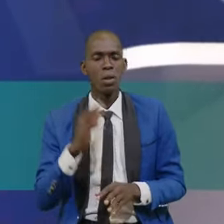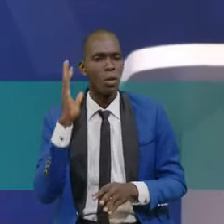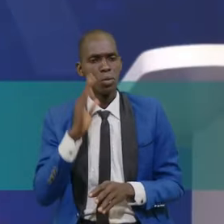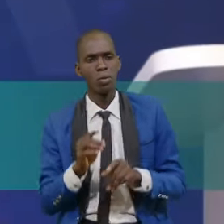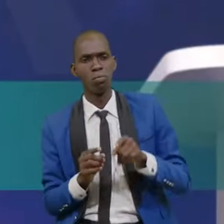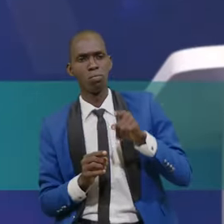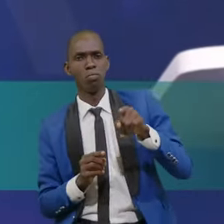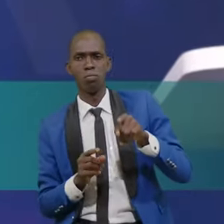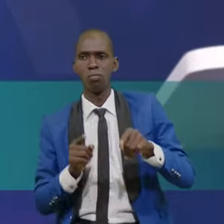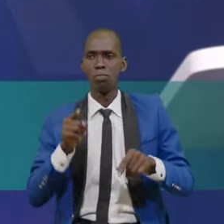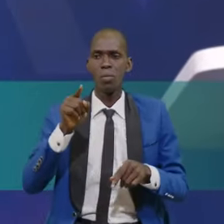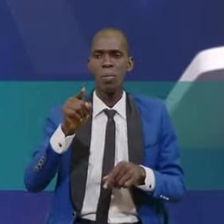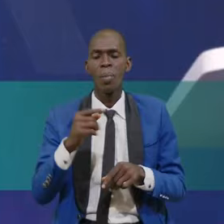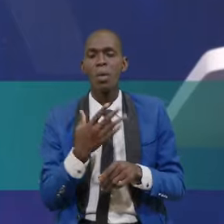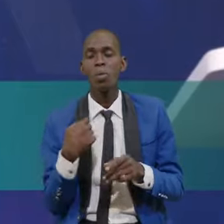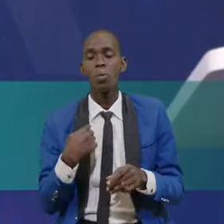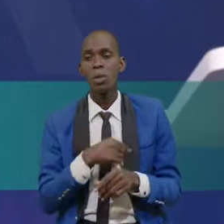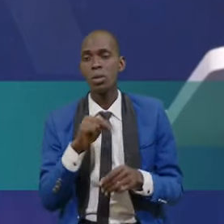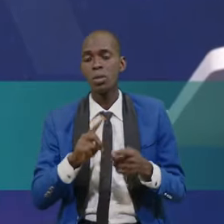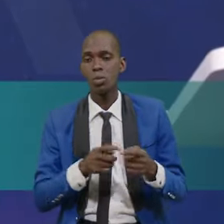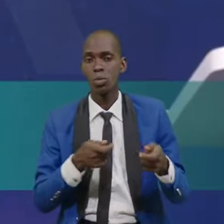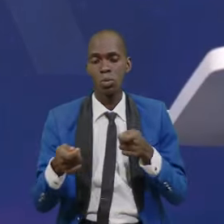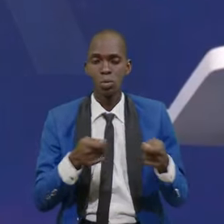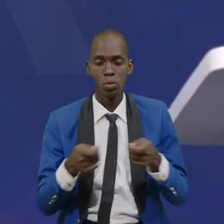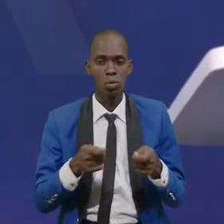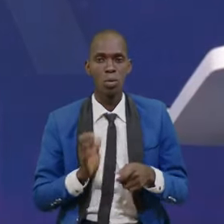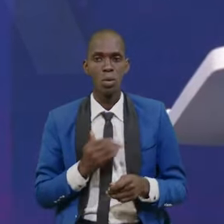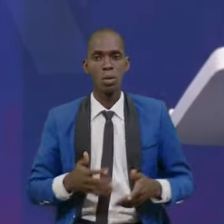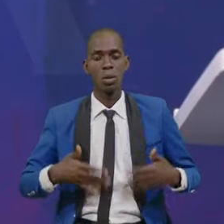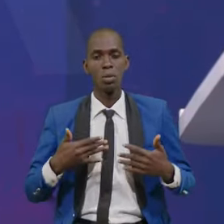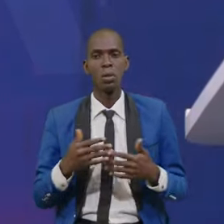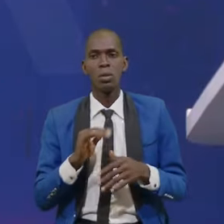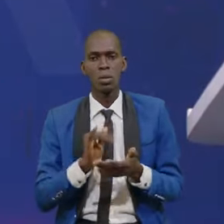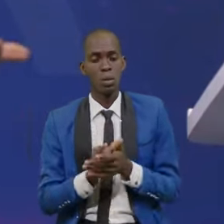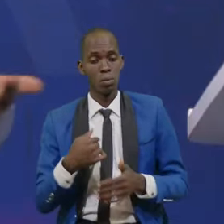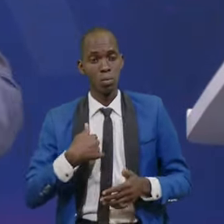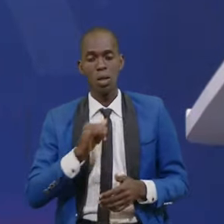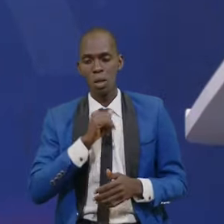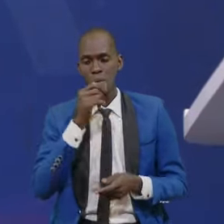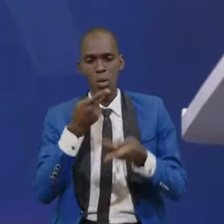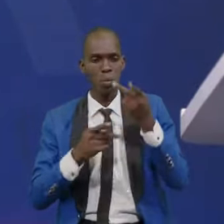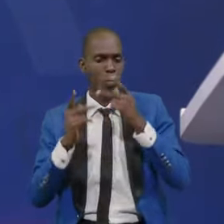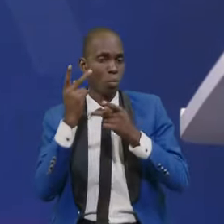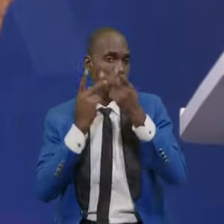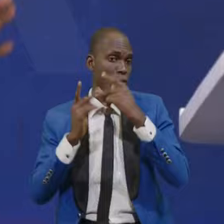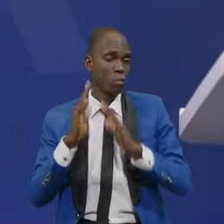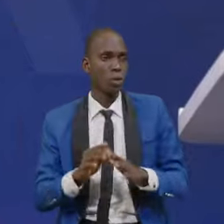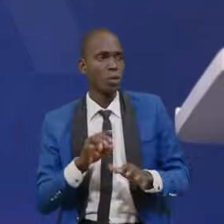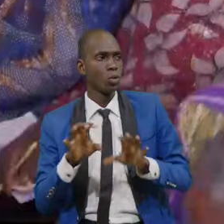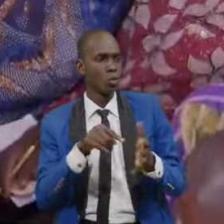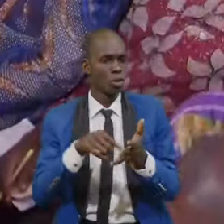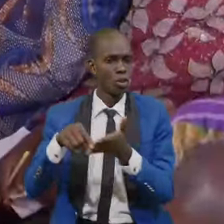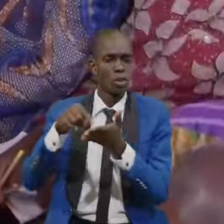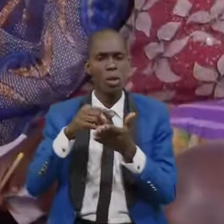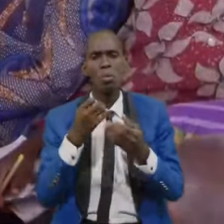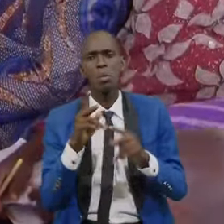And they like to say, look at me here, I'm a prophet. And I tell you, this is what to do, this is what to do. And some people accept